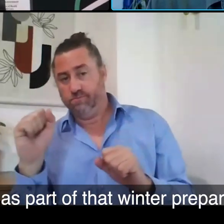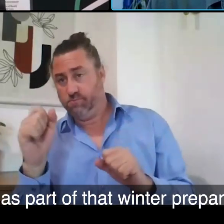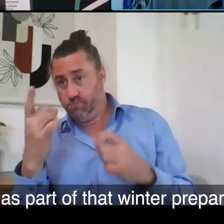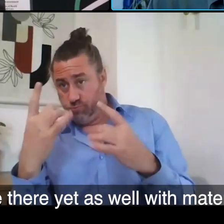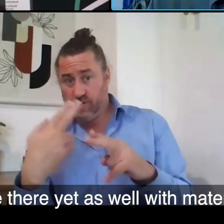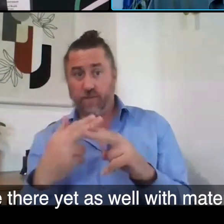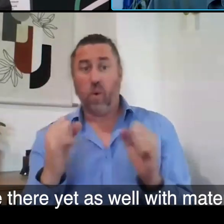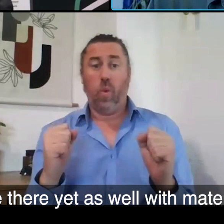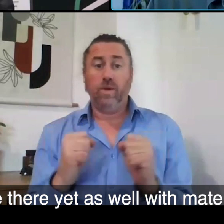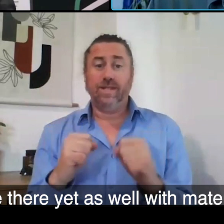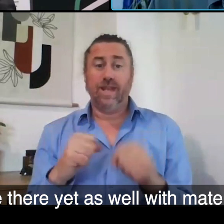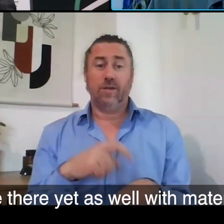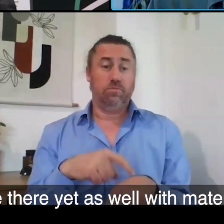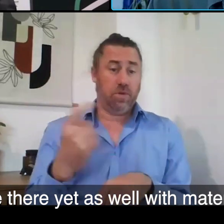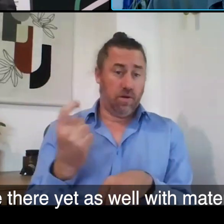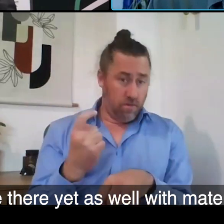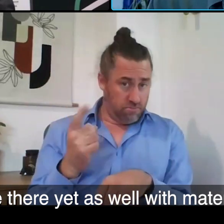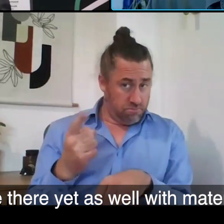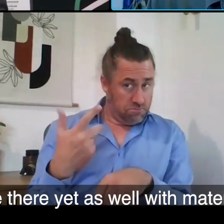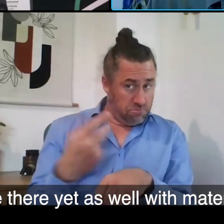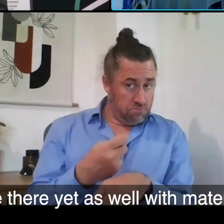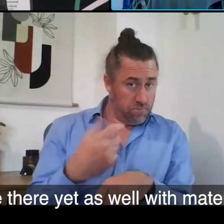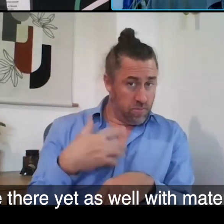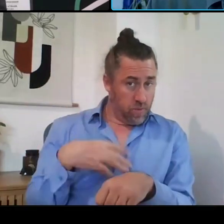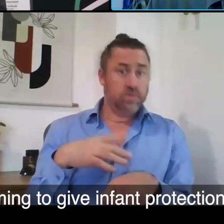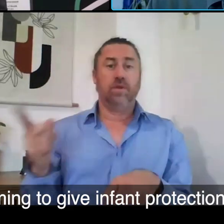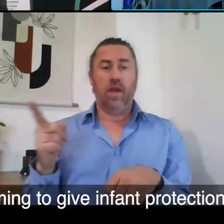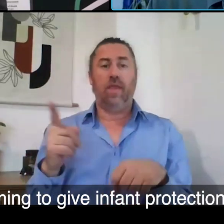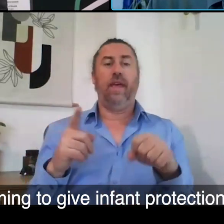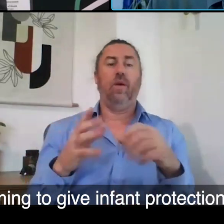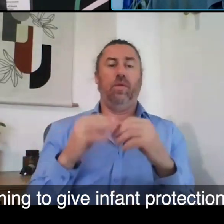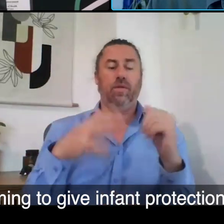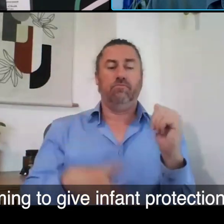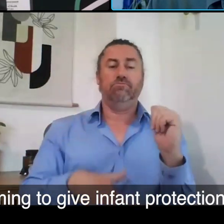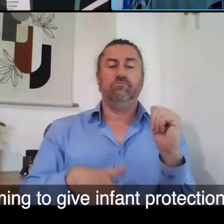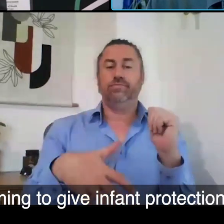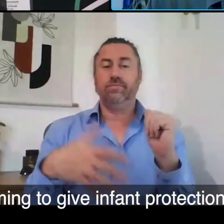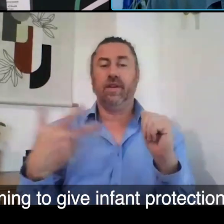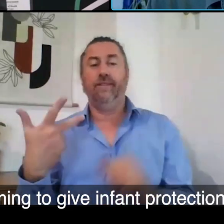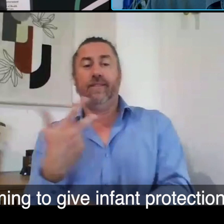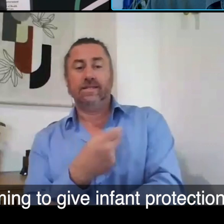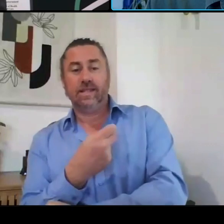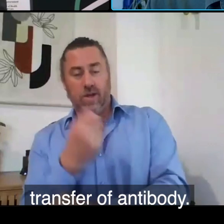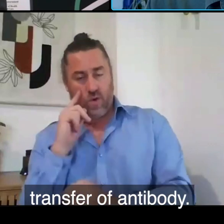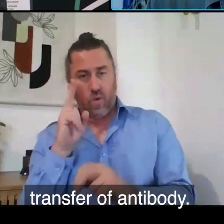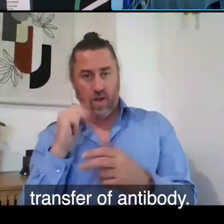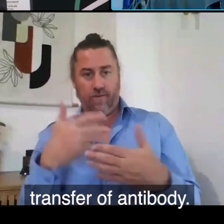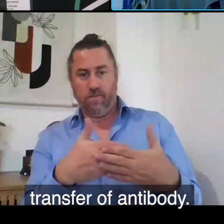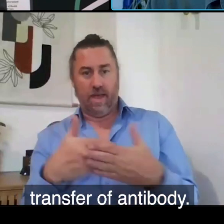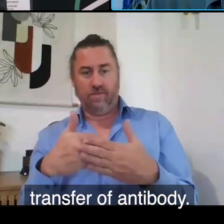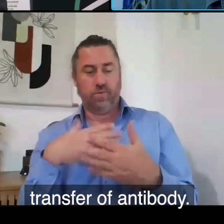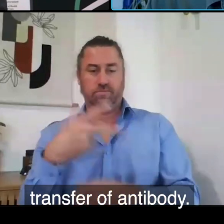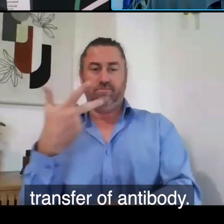preparedness, and not quite there yet as well with the maternal vaccine, again, aiming to give infant protection through transfer